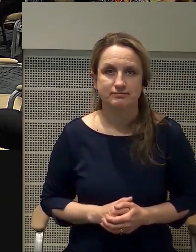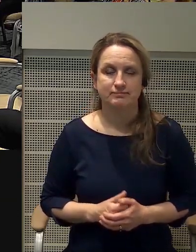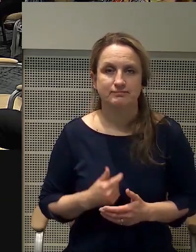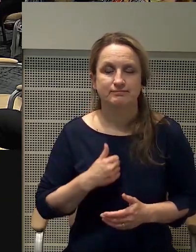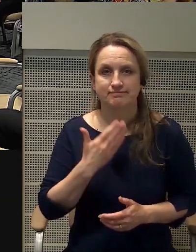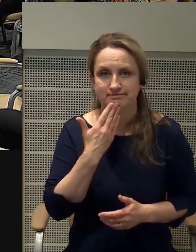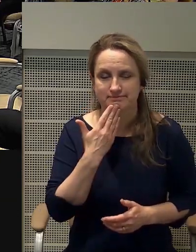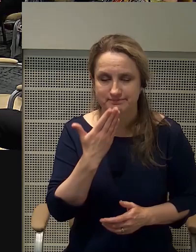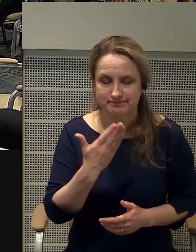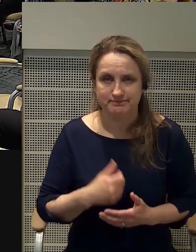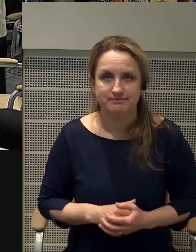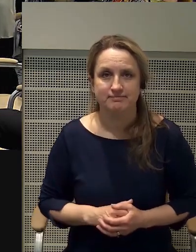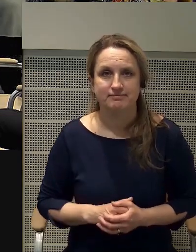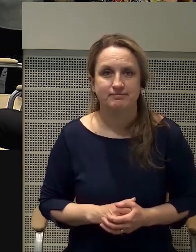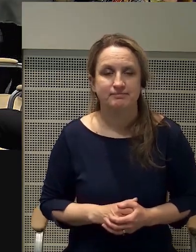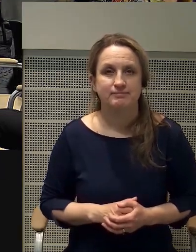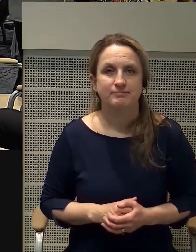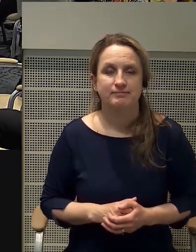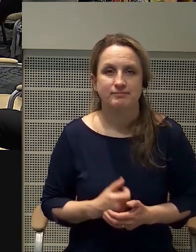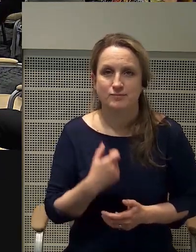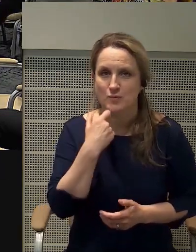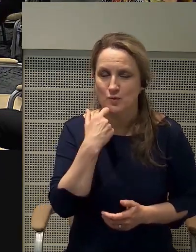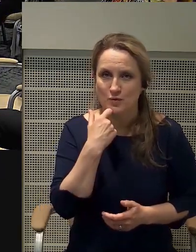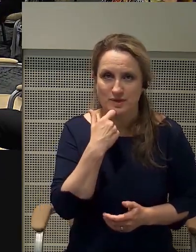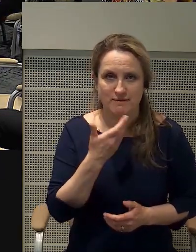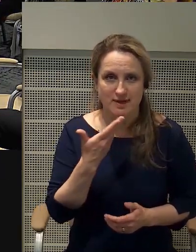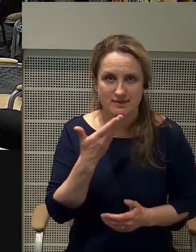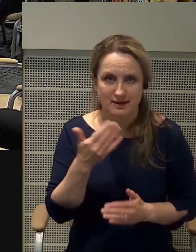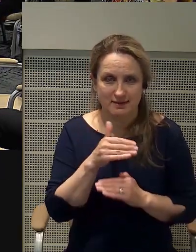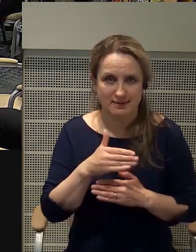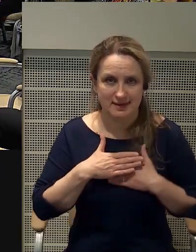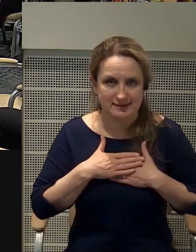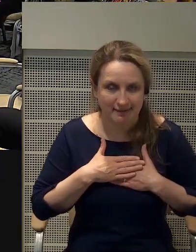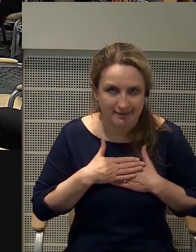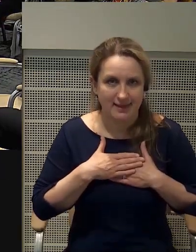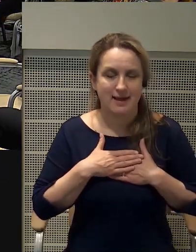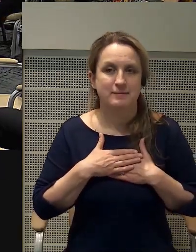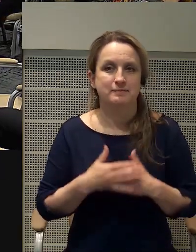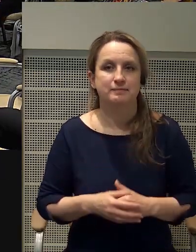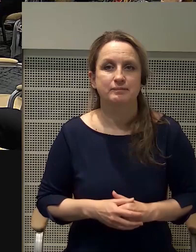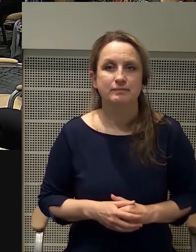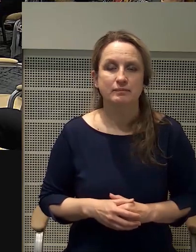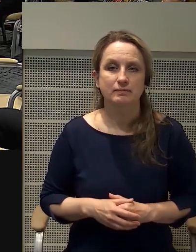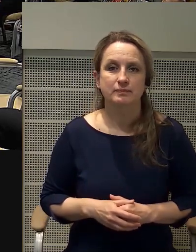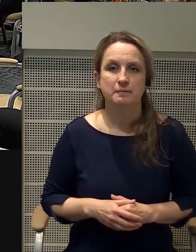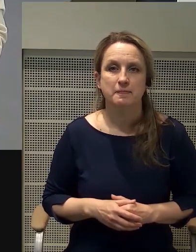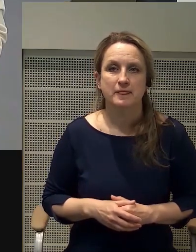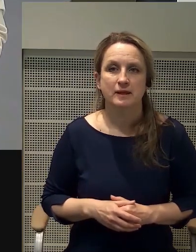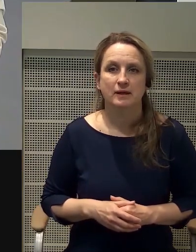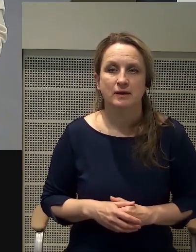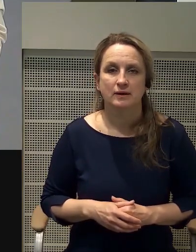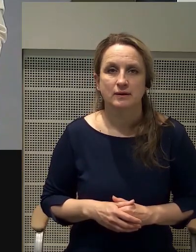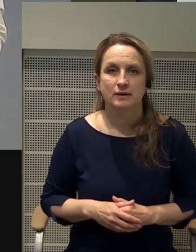Thank you very much for your interesting presentation. I have a question regarding your work in clinic. If a patient is